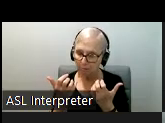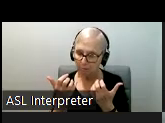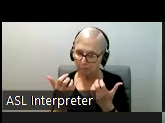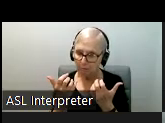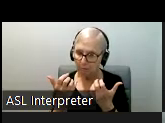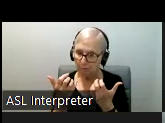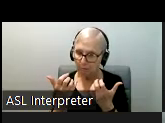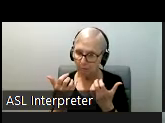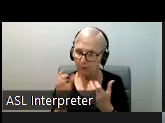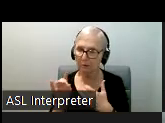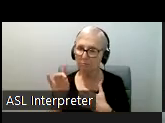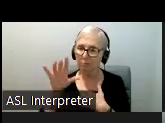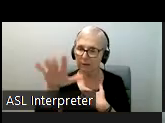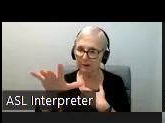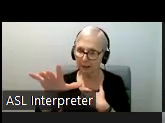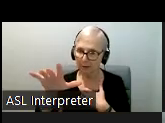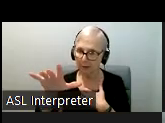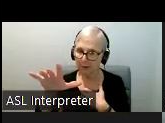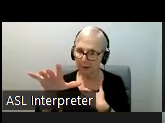put this out there because this is really huge.